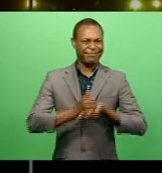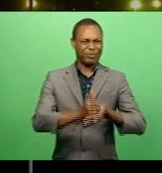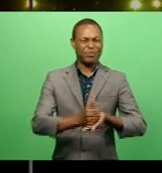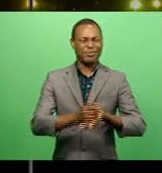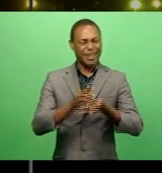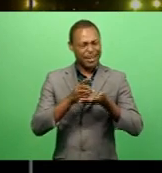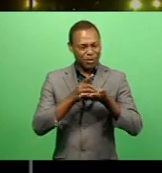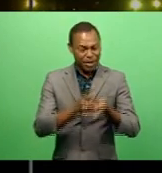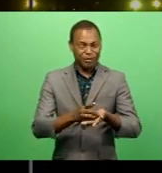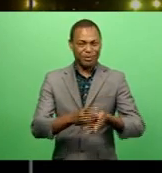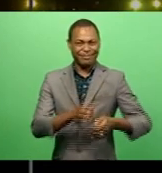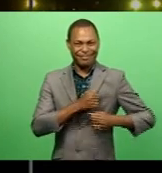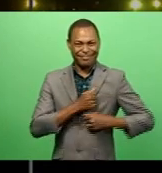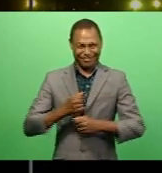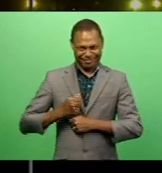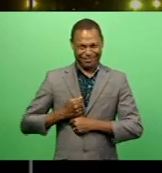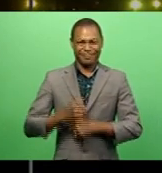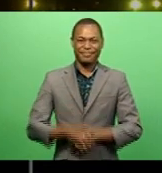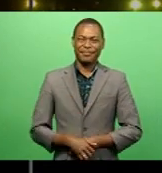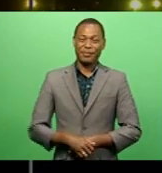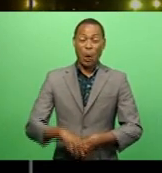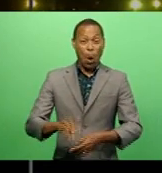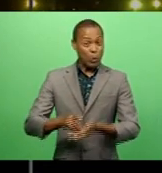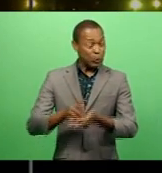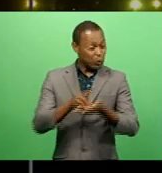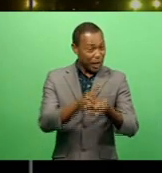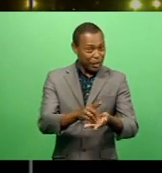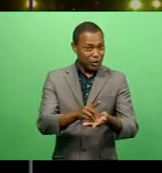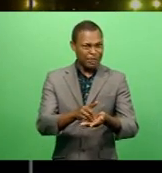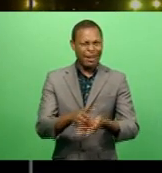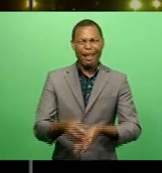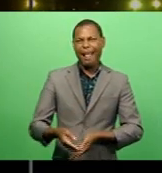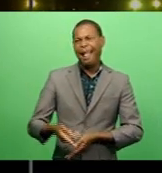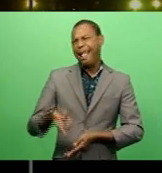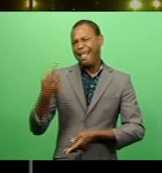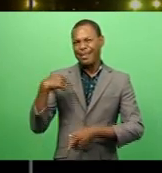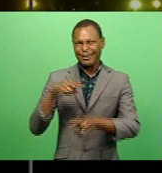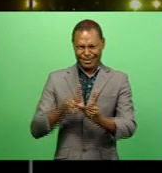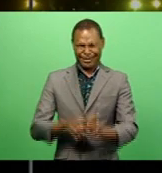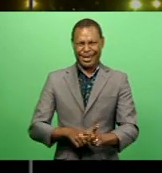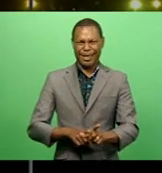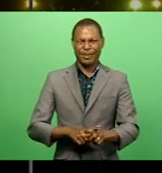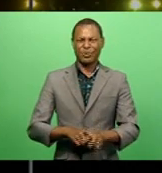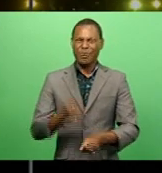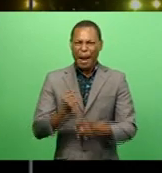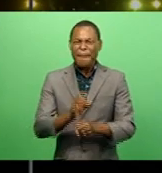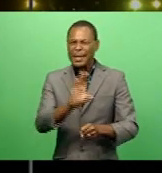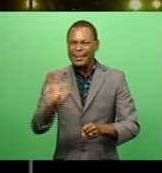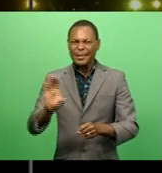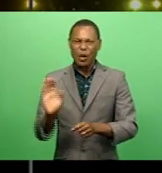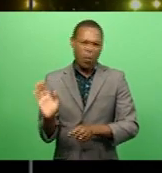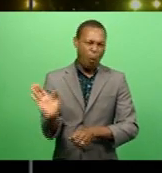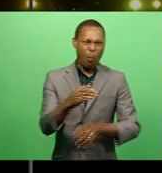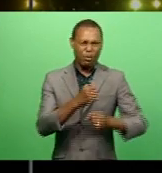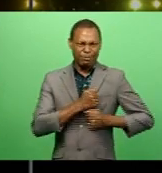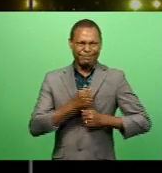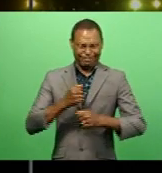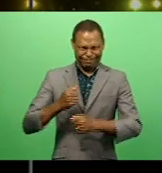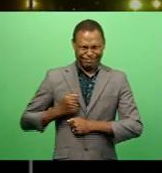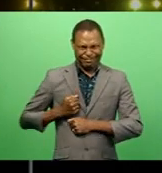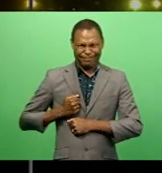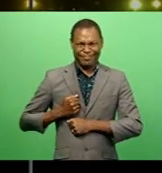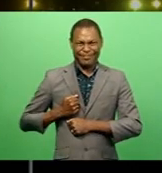uniforms. The donation drive was initiated last year and had several companies and all RFMF personnel contribute to